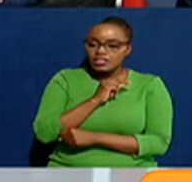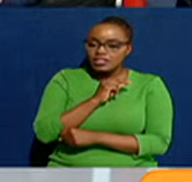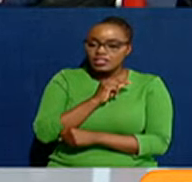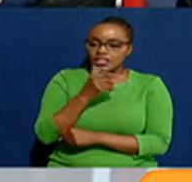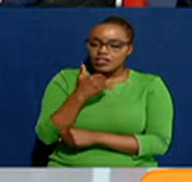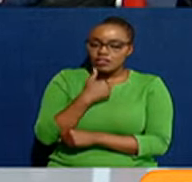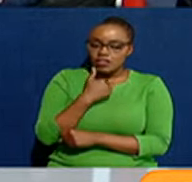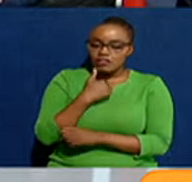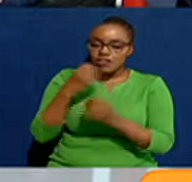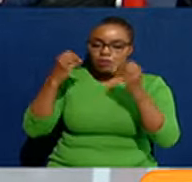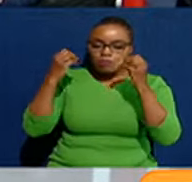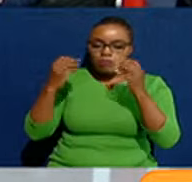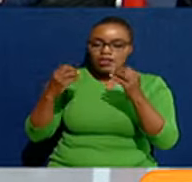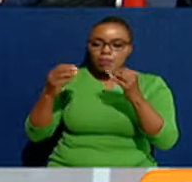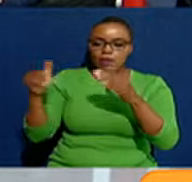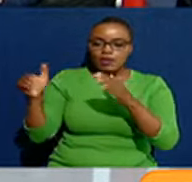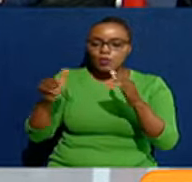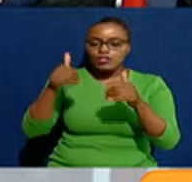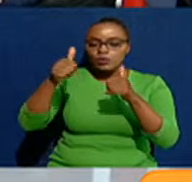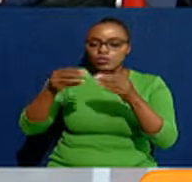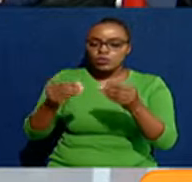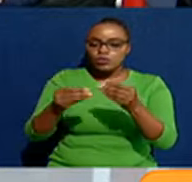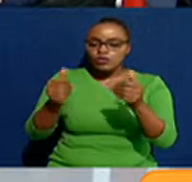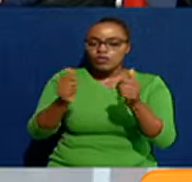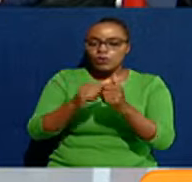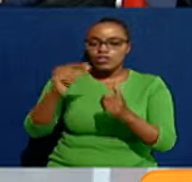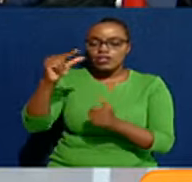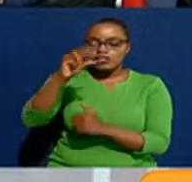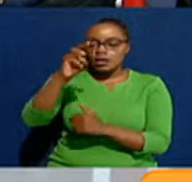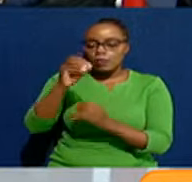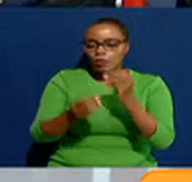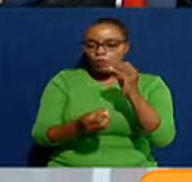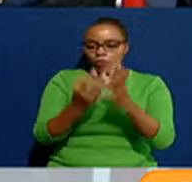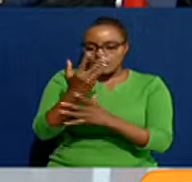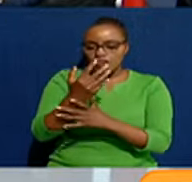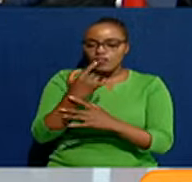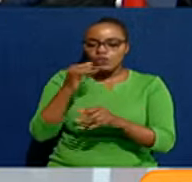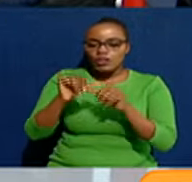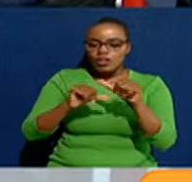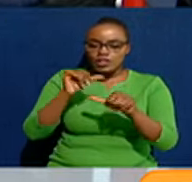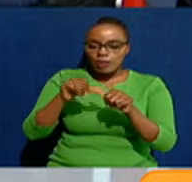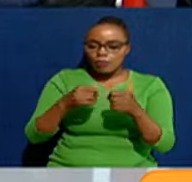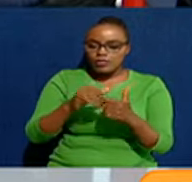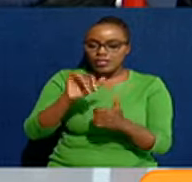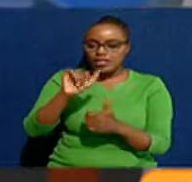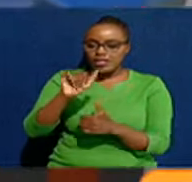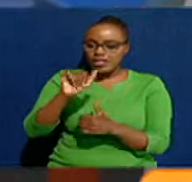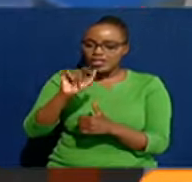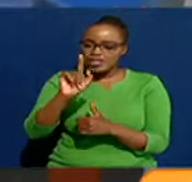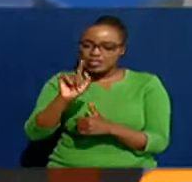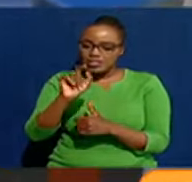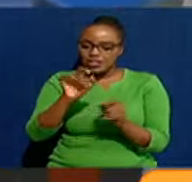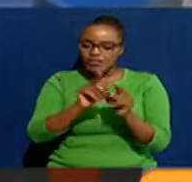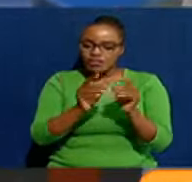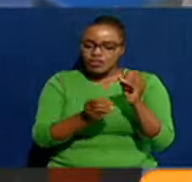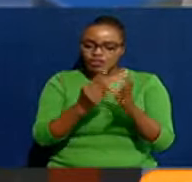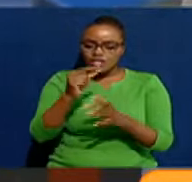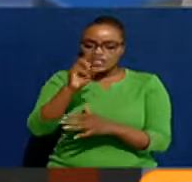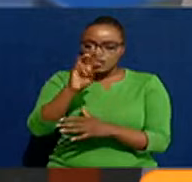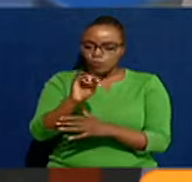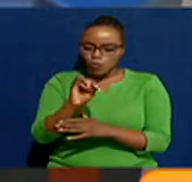There are very many ways we deal with GMO production. And if she was talking about 8 years, to generate a GM